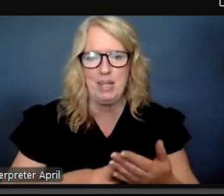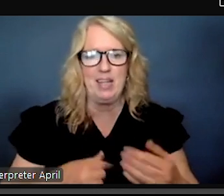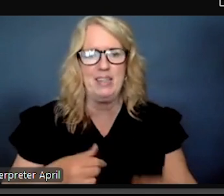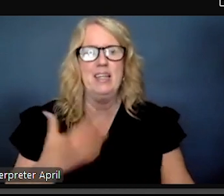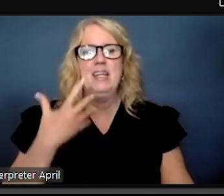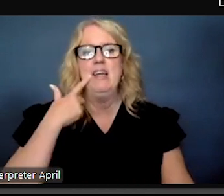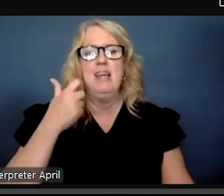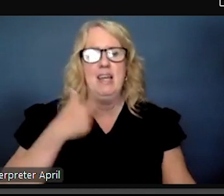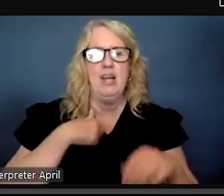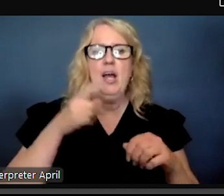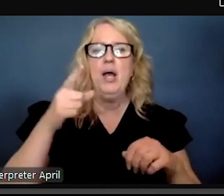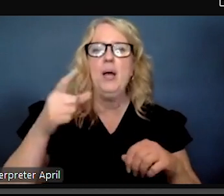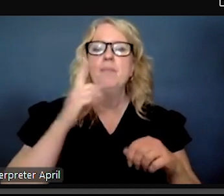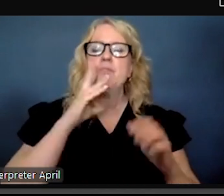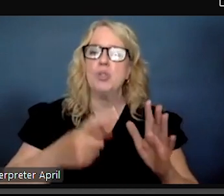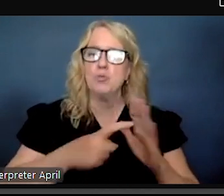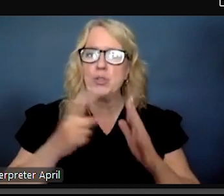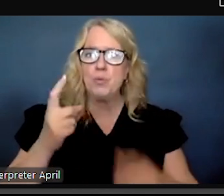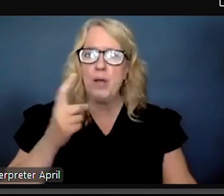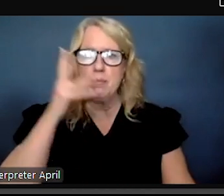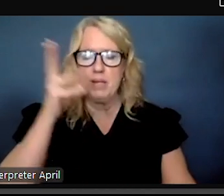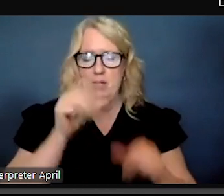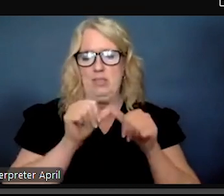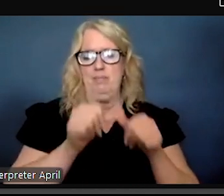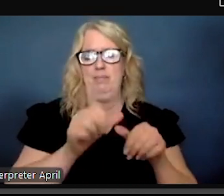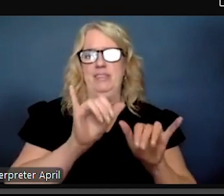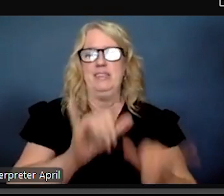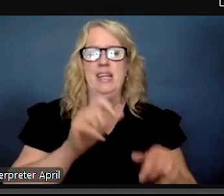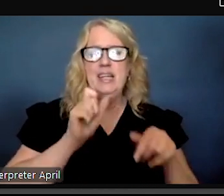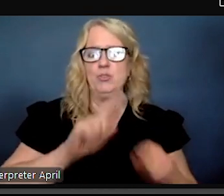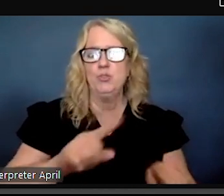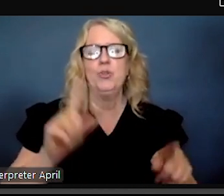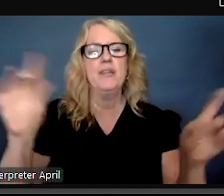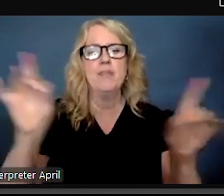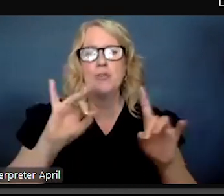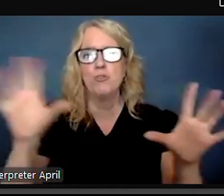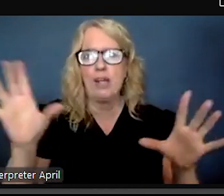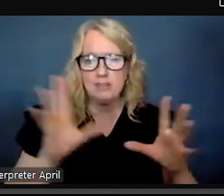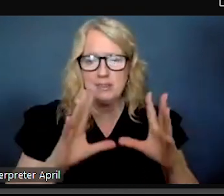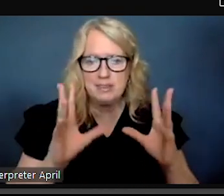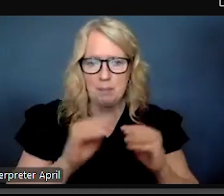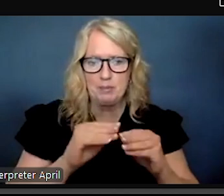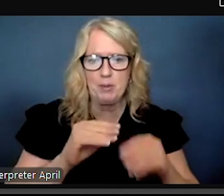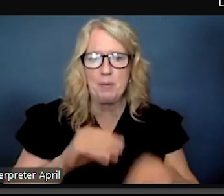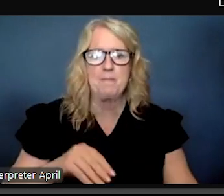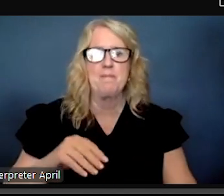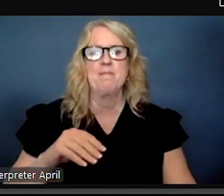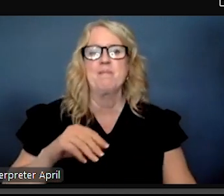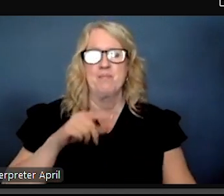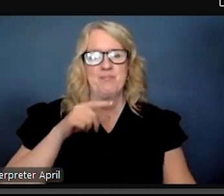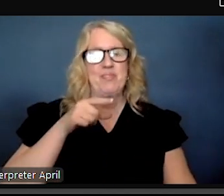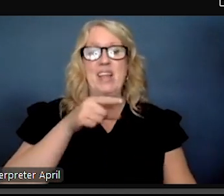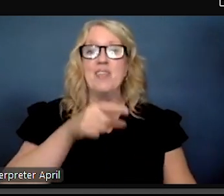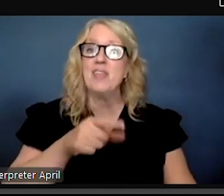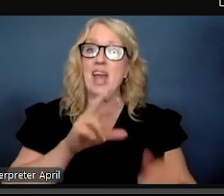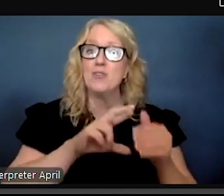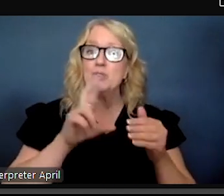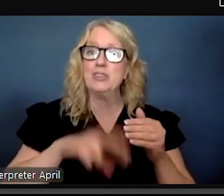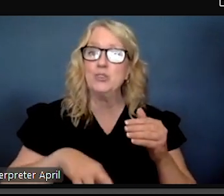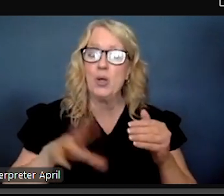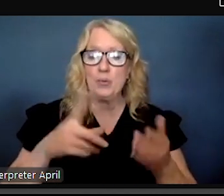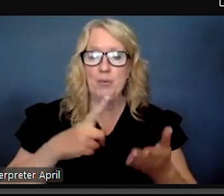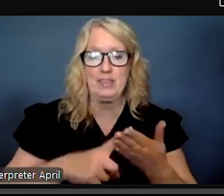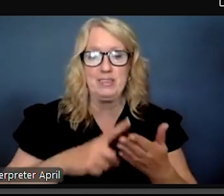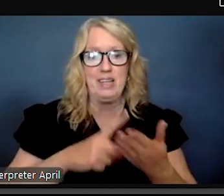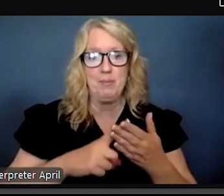should crisis facilities require parents to stay during a crisis episode. And the results of this debate